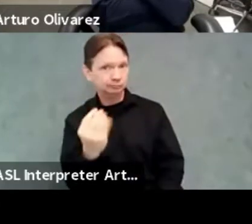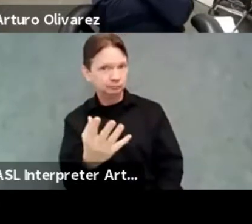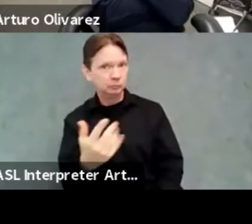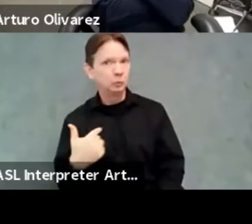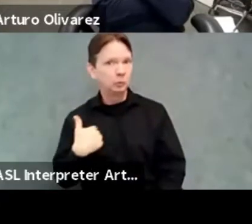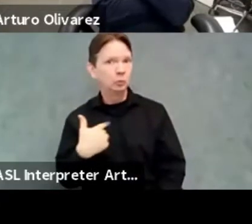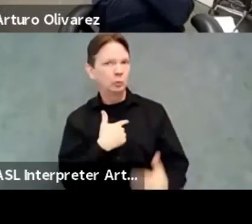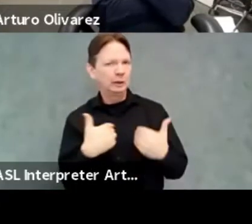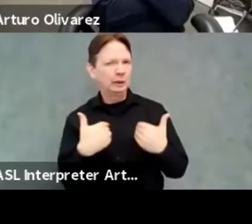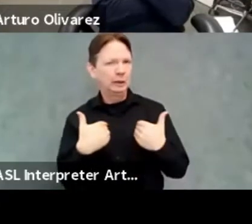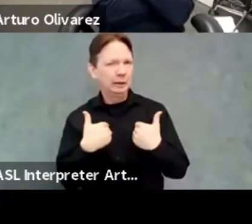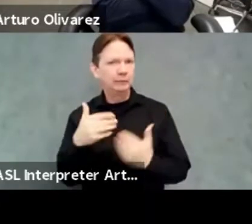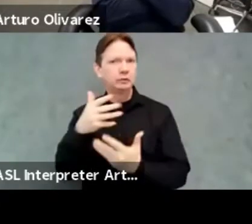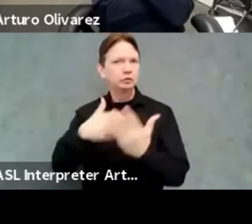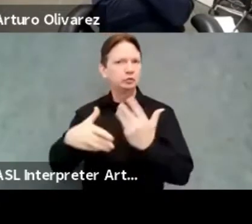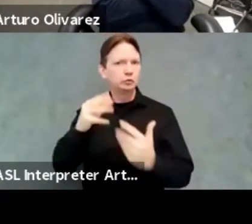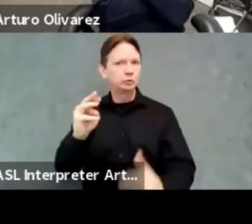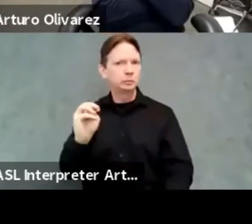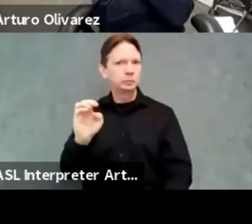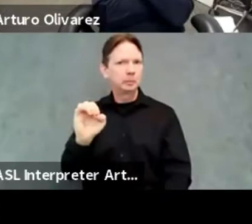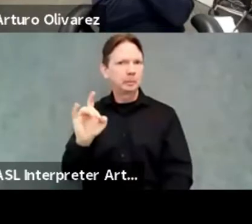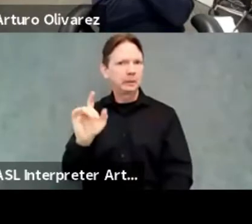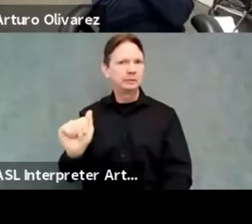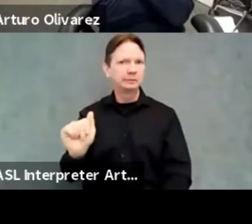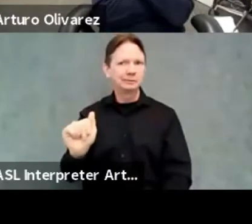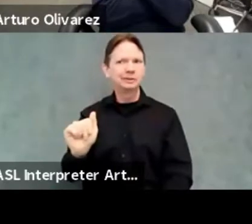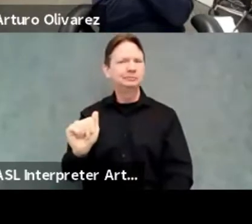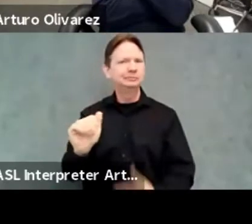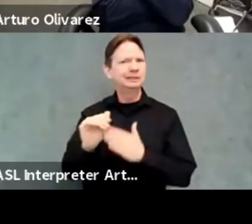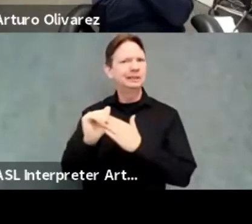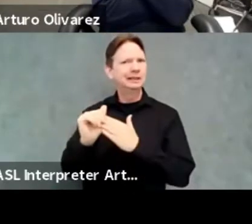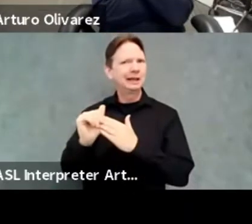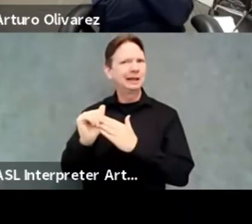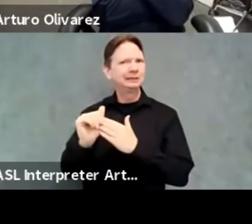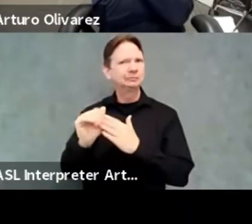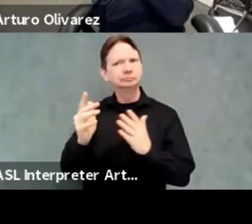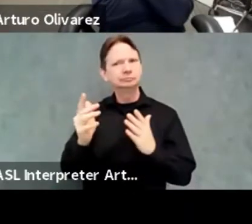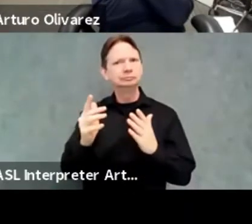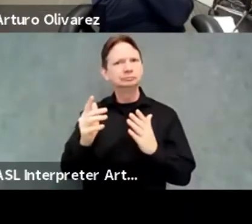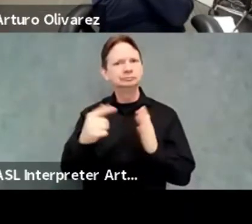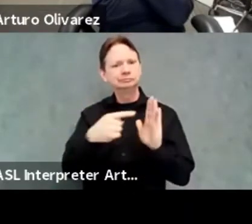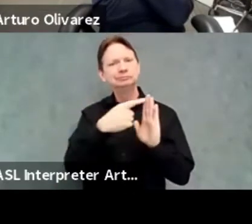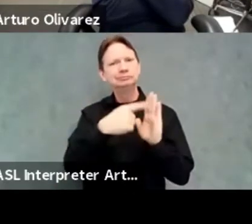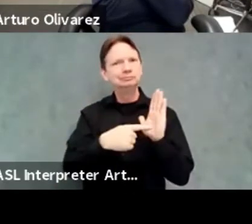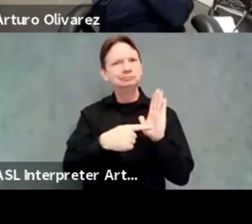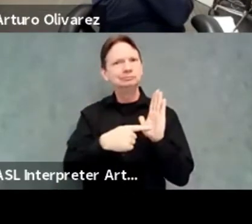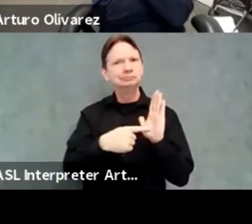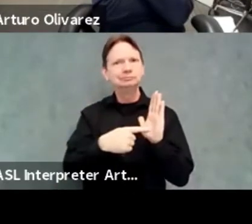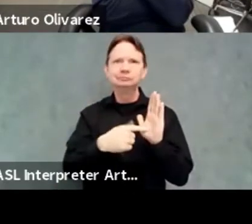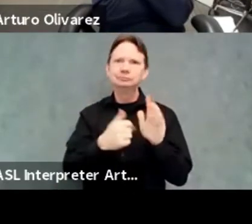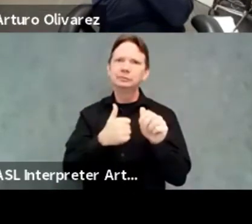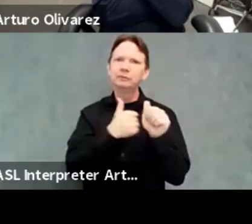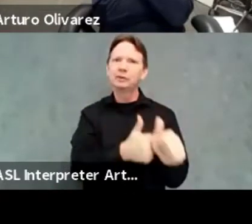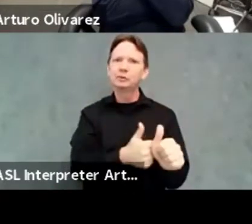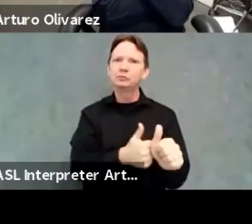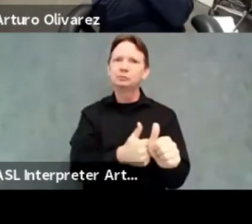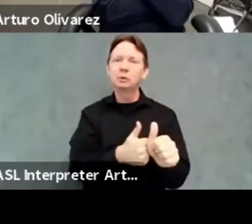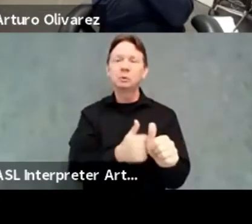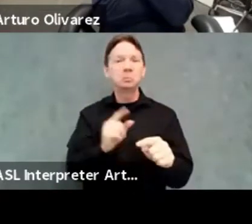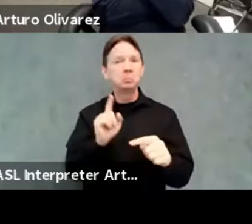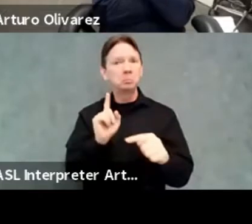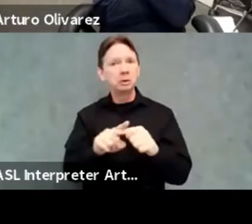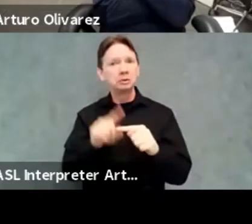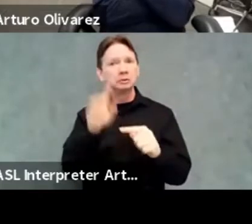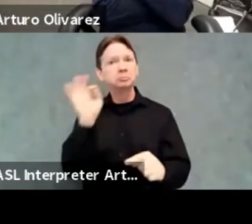on that Resources for SIG Officers webpage. And we encourage you to look at that document, which gives you some good tips, first of all, but then also